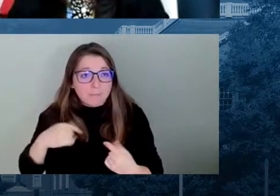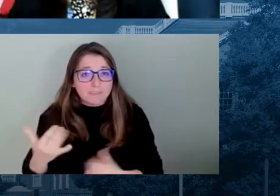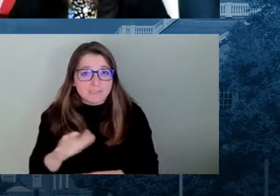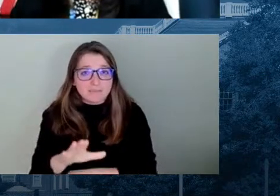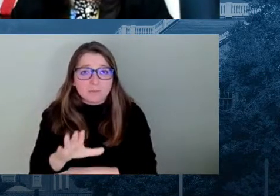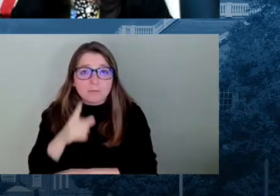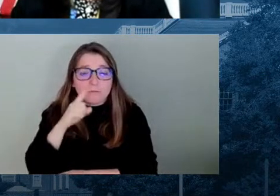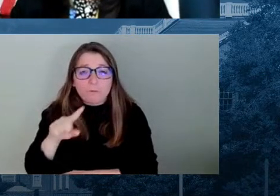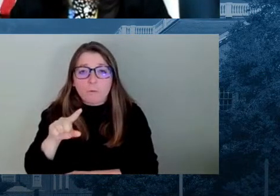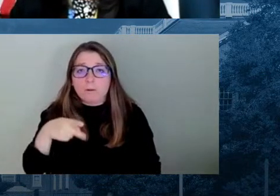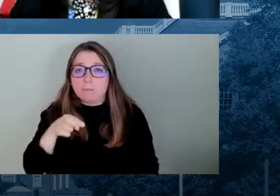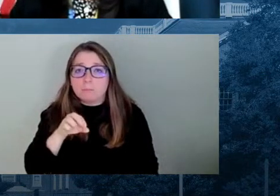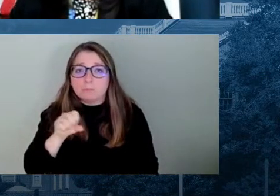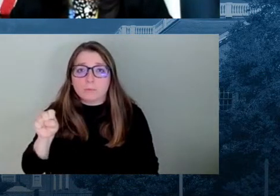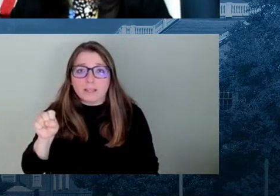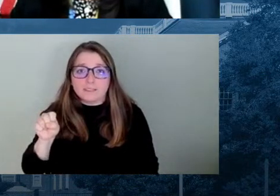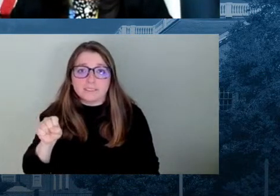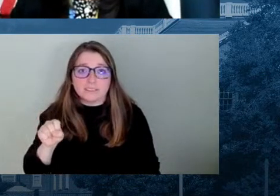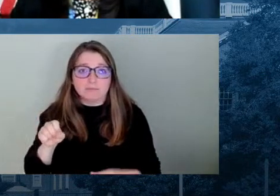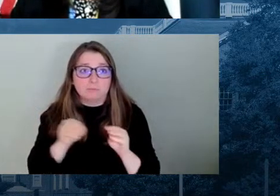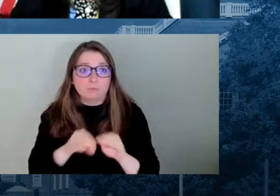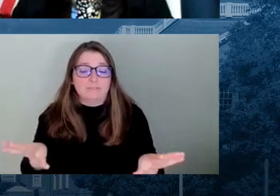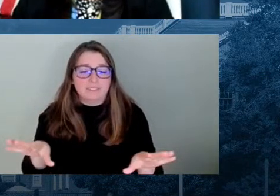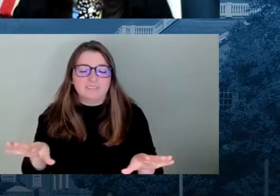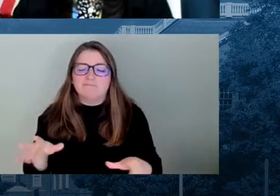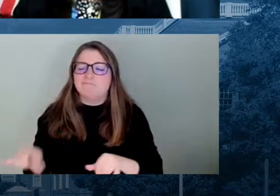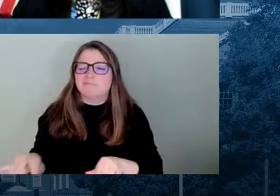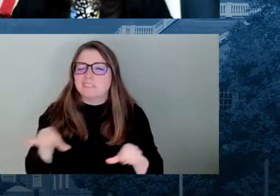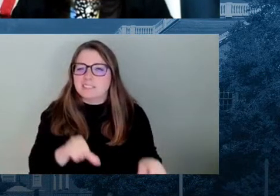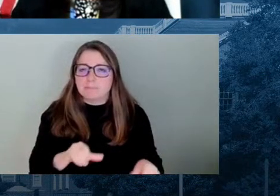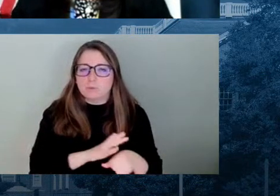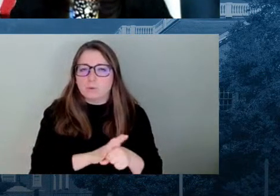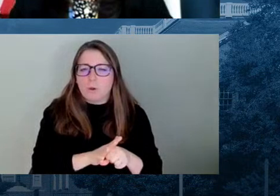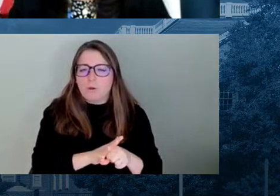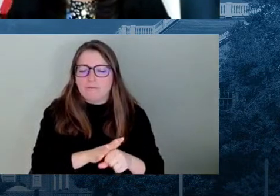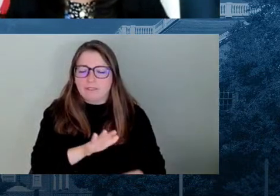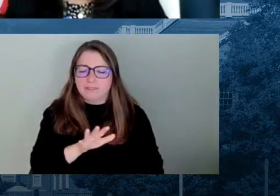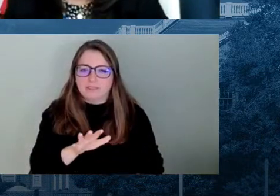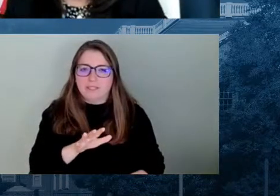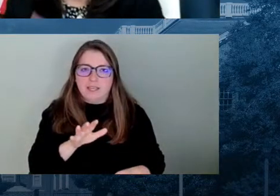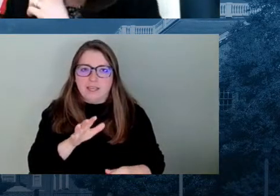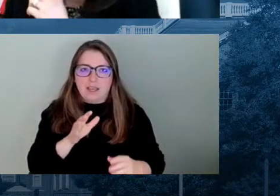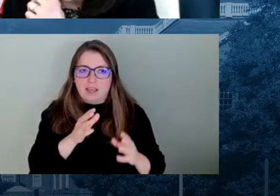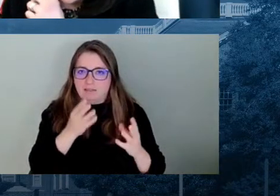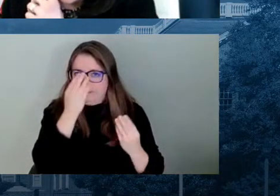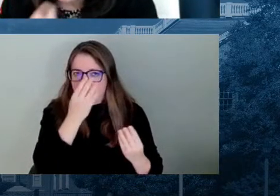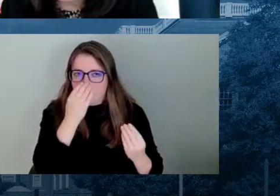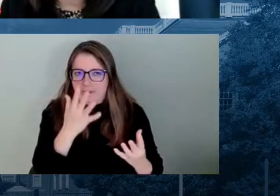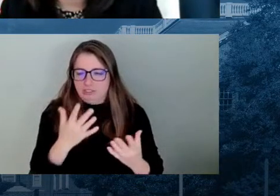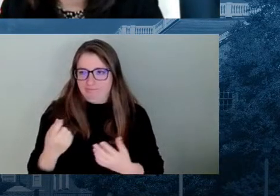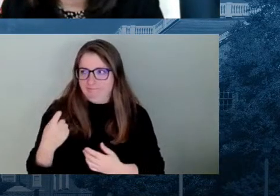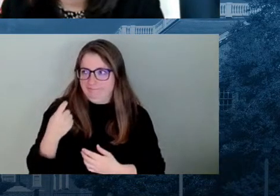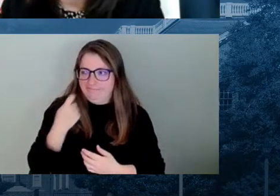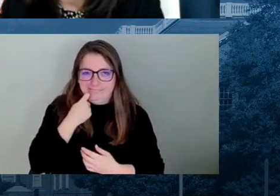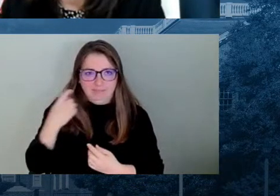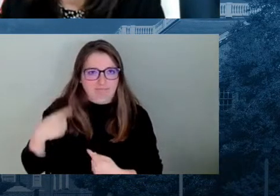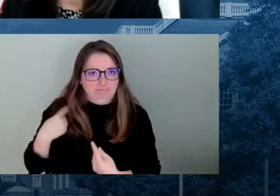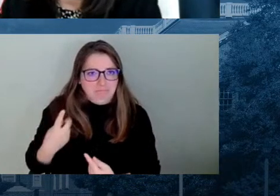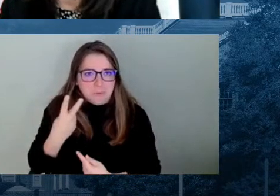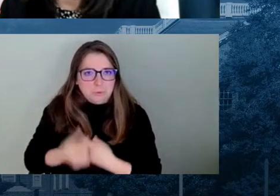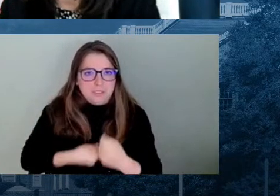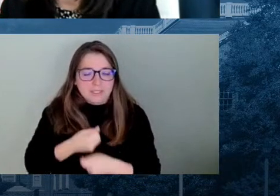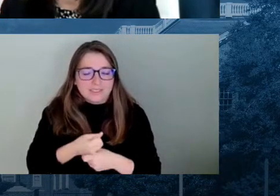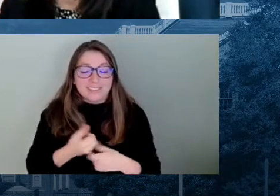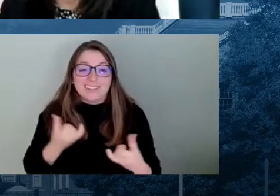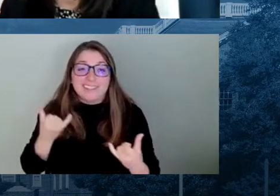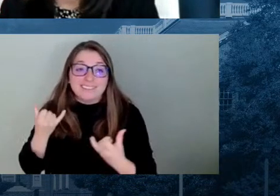briefing, much similar to our COVID-19 briefings that we had over the last 2 years. This year, it's more of a winter virus briefing, as you